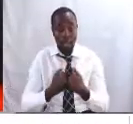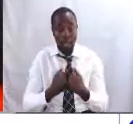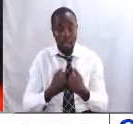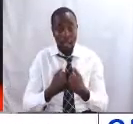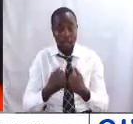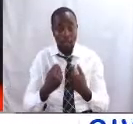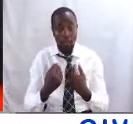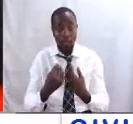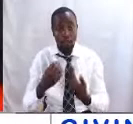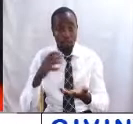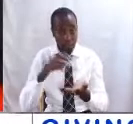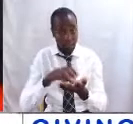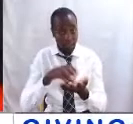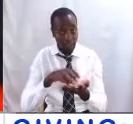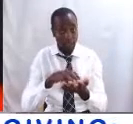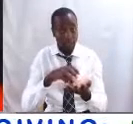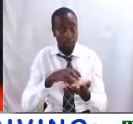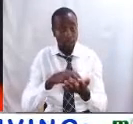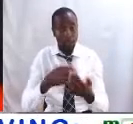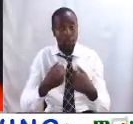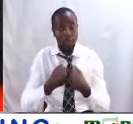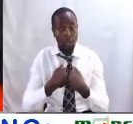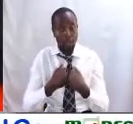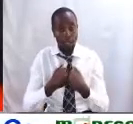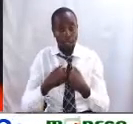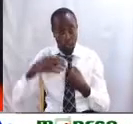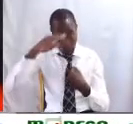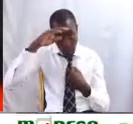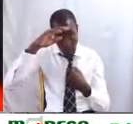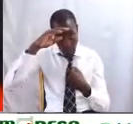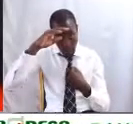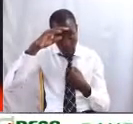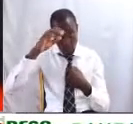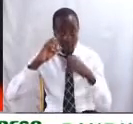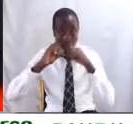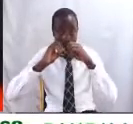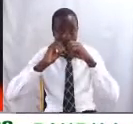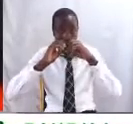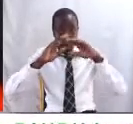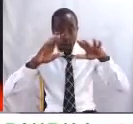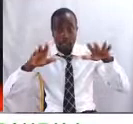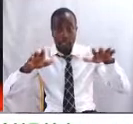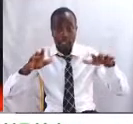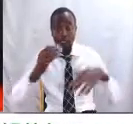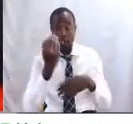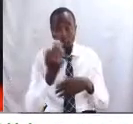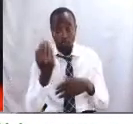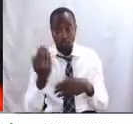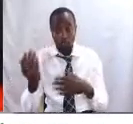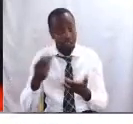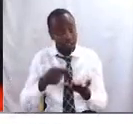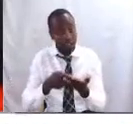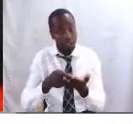special rituals with the alcohol so that we can bless our children. It makes us innocently